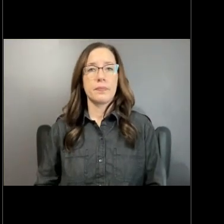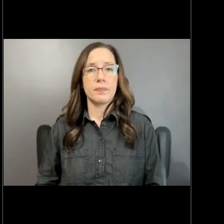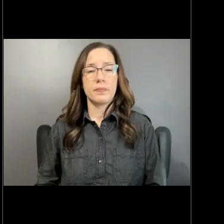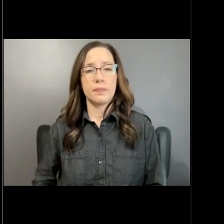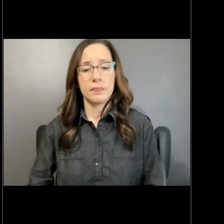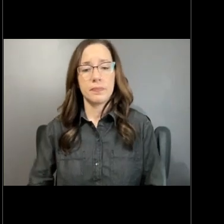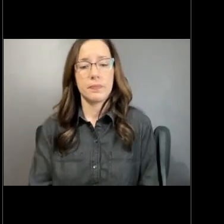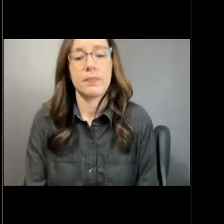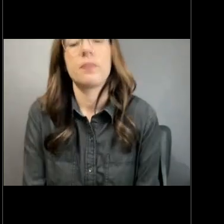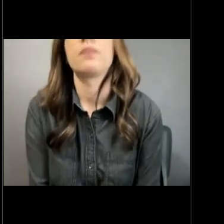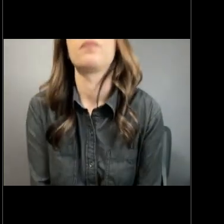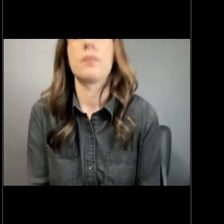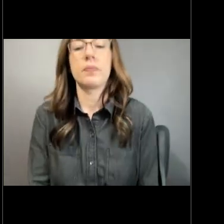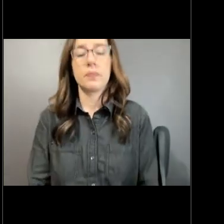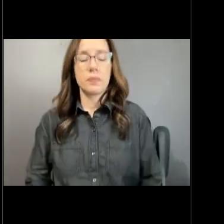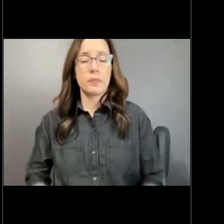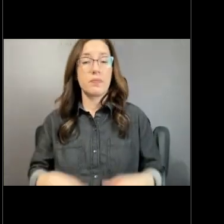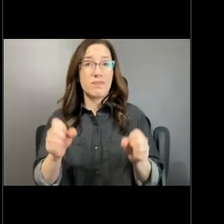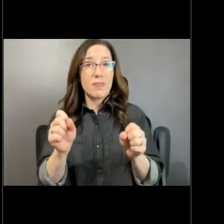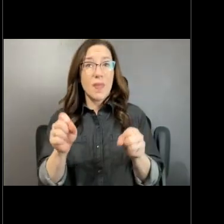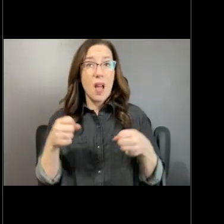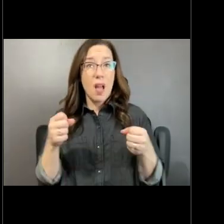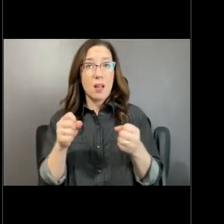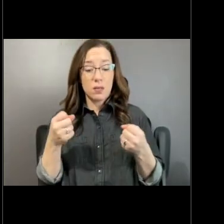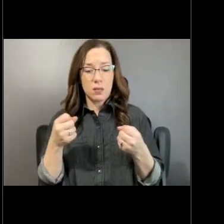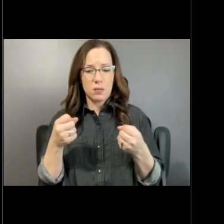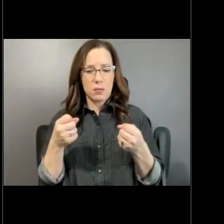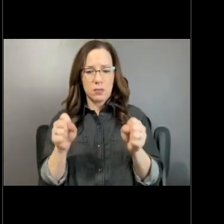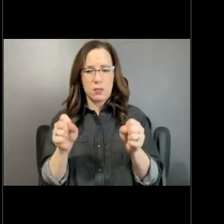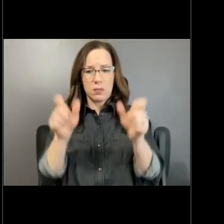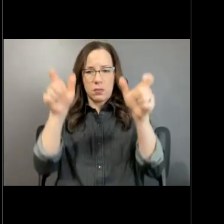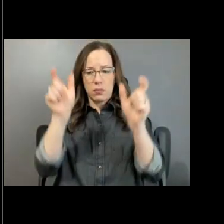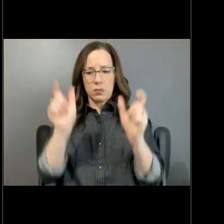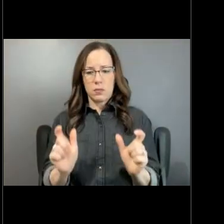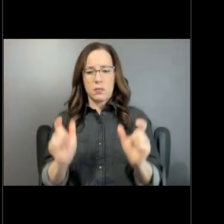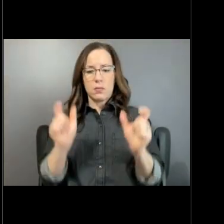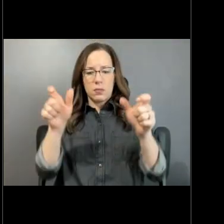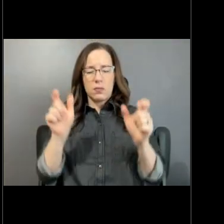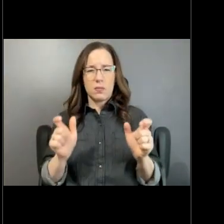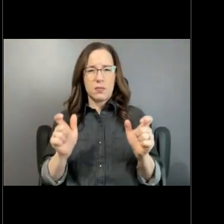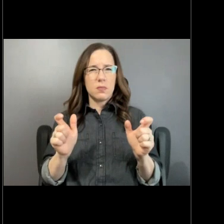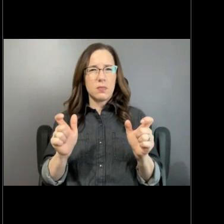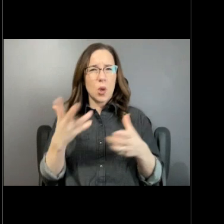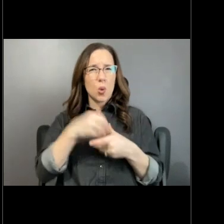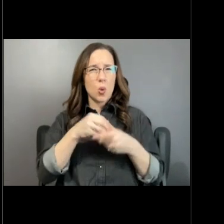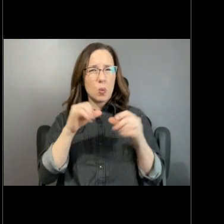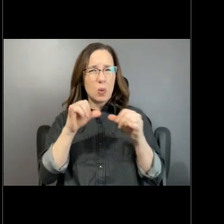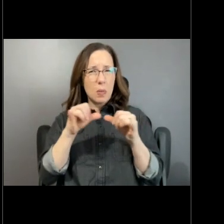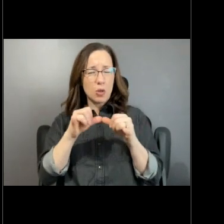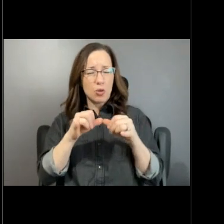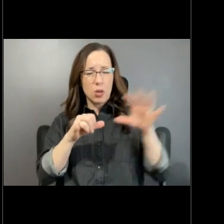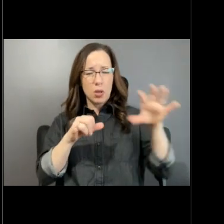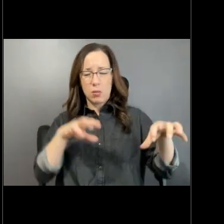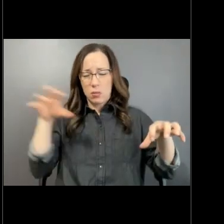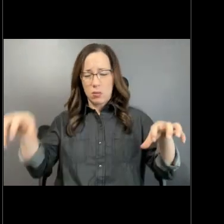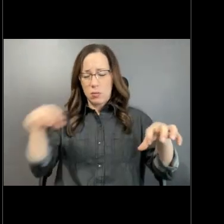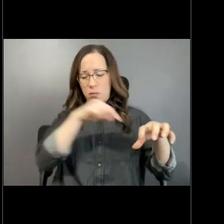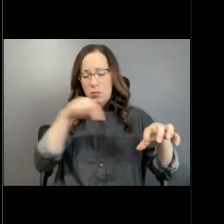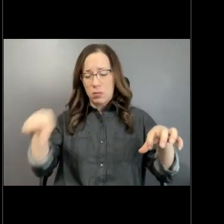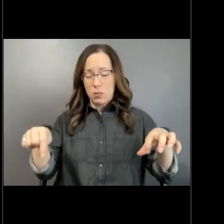7 asks, handles are included when measuring the minimum distance between opposing cabinets and appliances. Is that